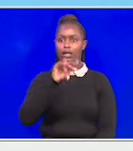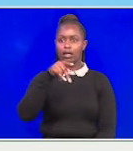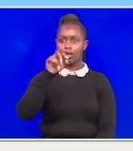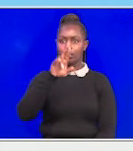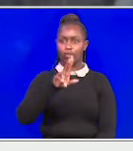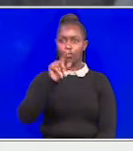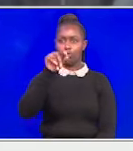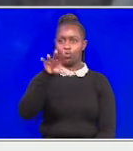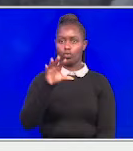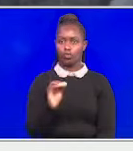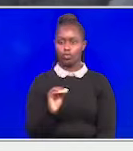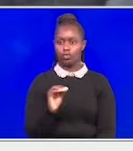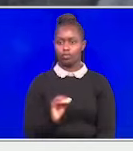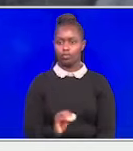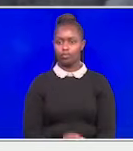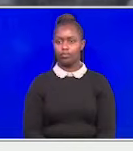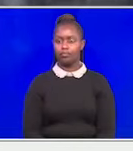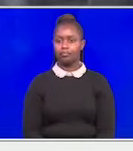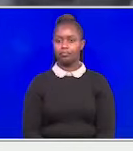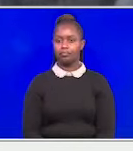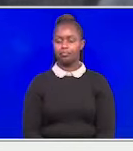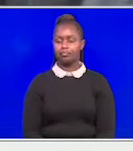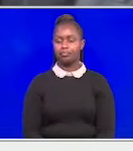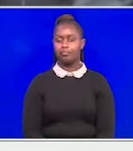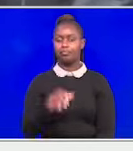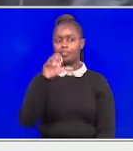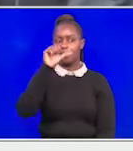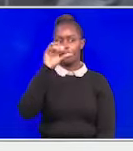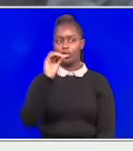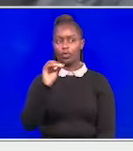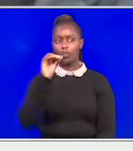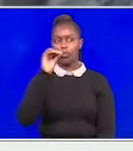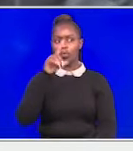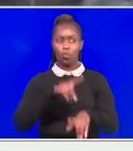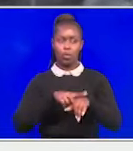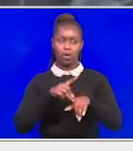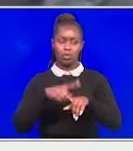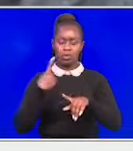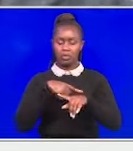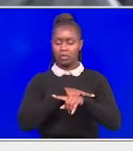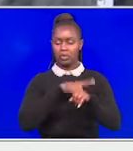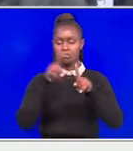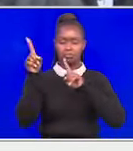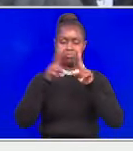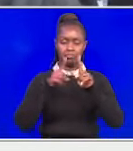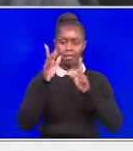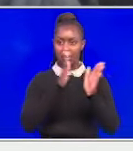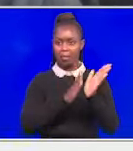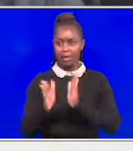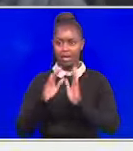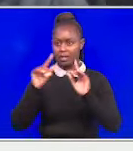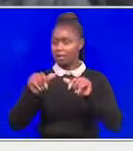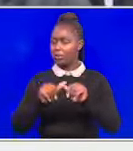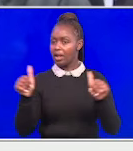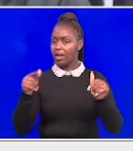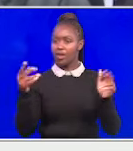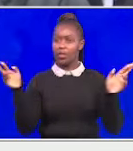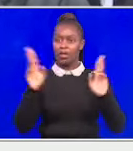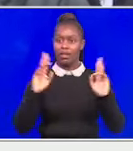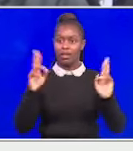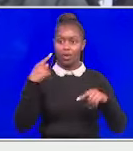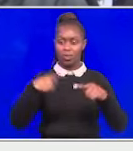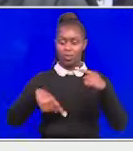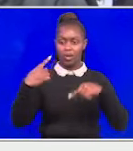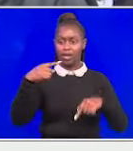this morning. So nasema tulipoenda huko tulikuwa tumechipanga tulikuwa na plan ya queen medal ya